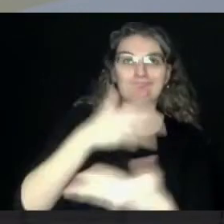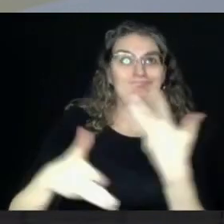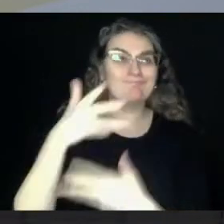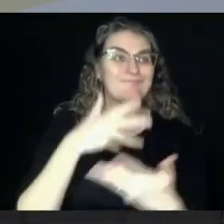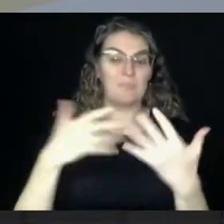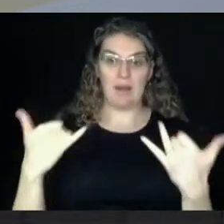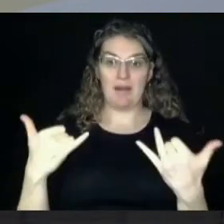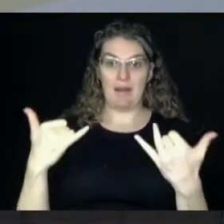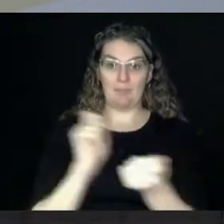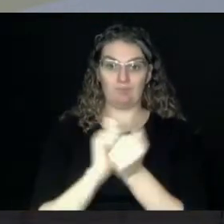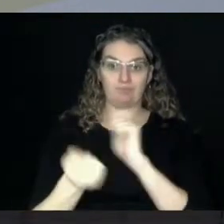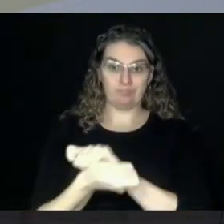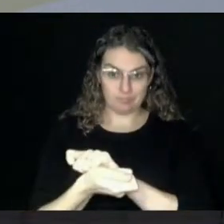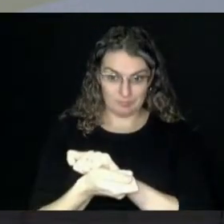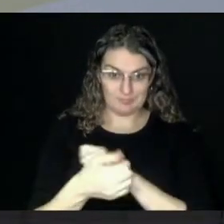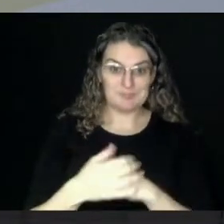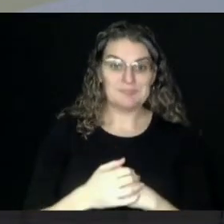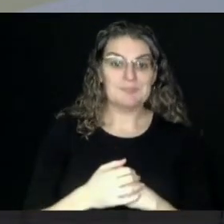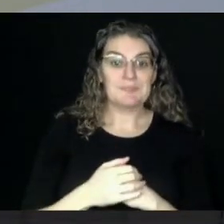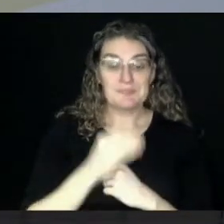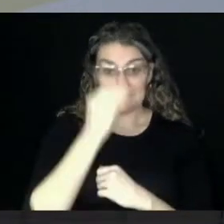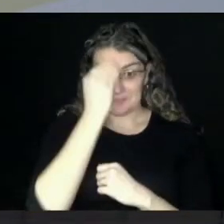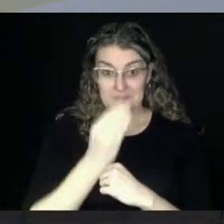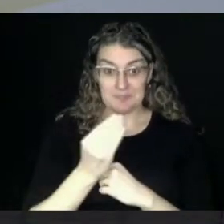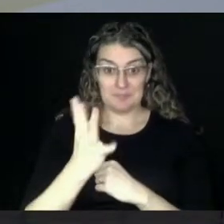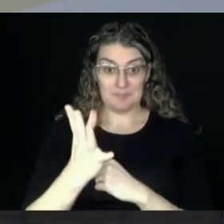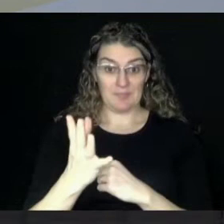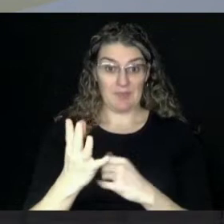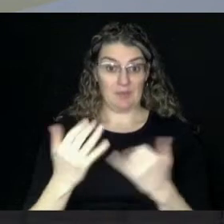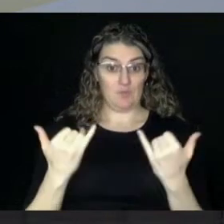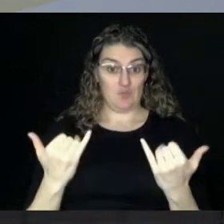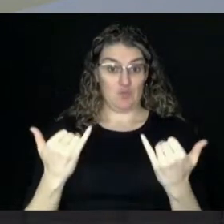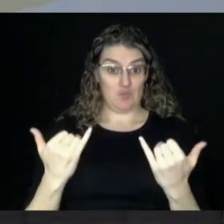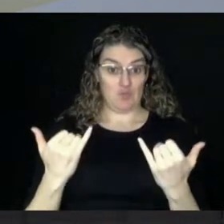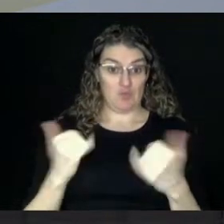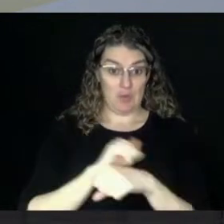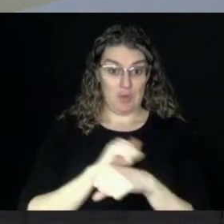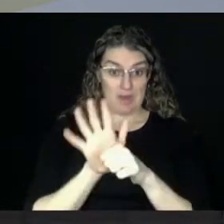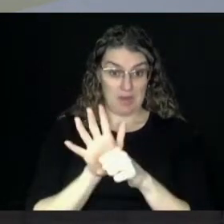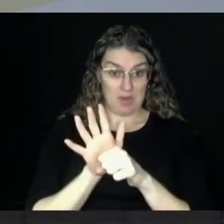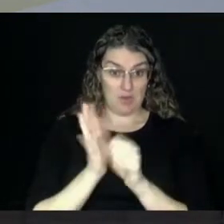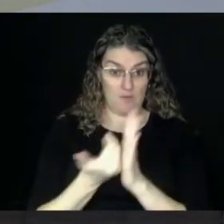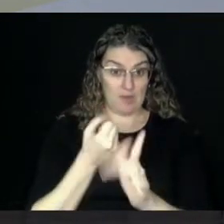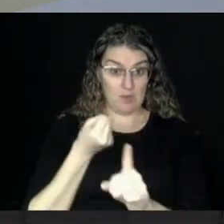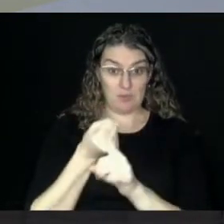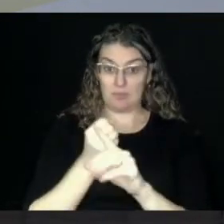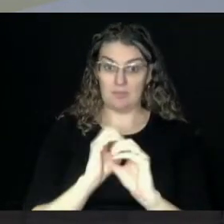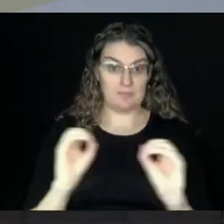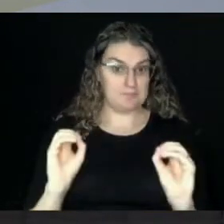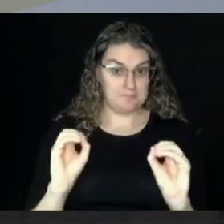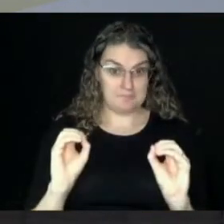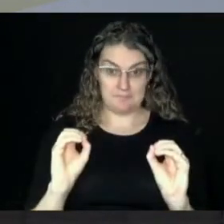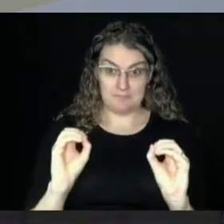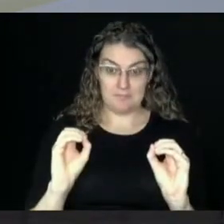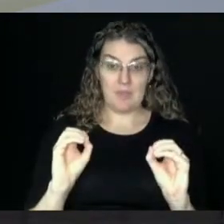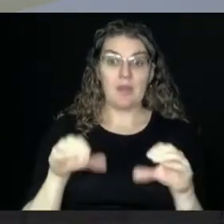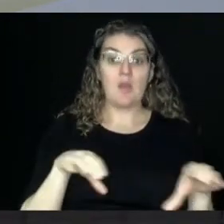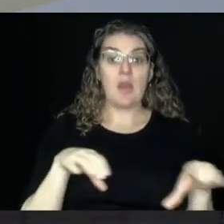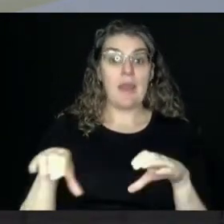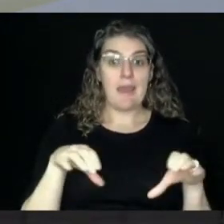In PEI, there are no new cases of COVID-19 to report today. We currently have one active